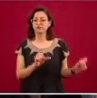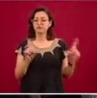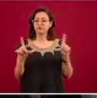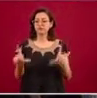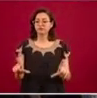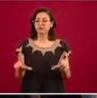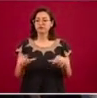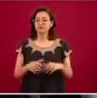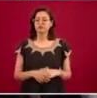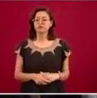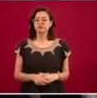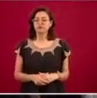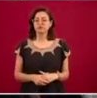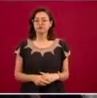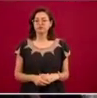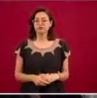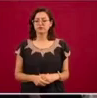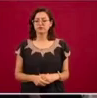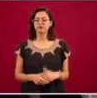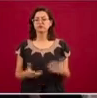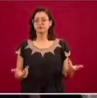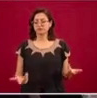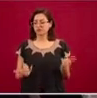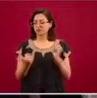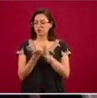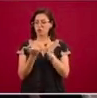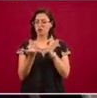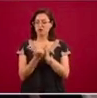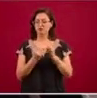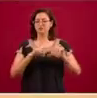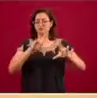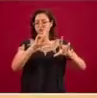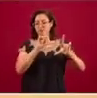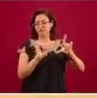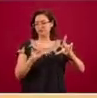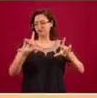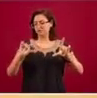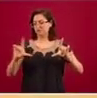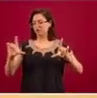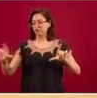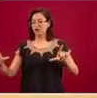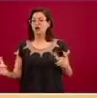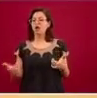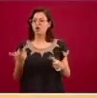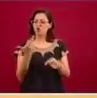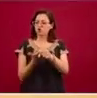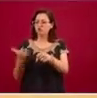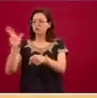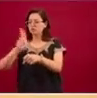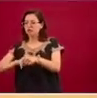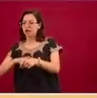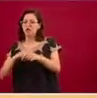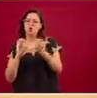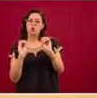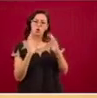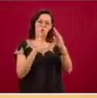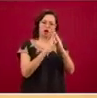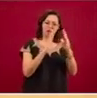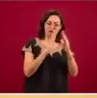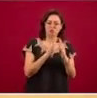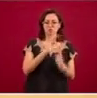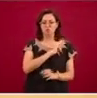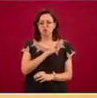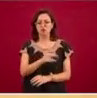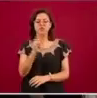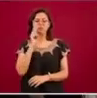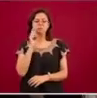over 50% of the cases are male and the remaining percentage is female. Here we can have